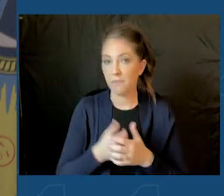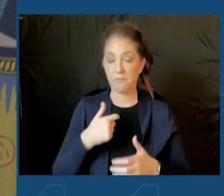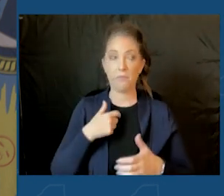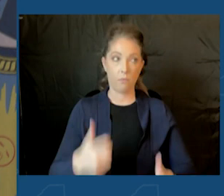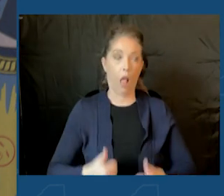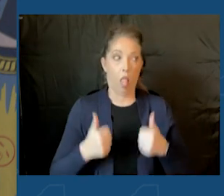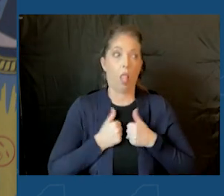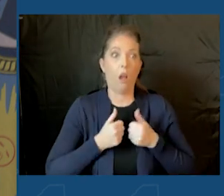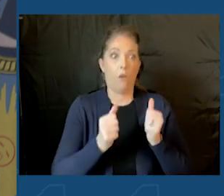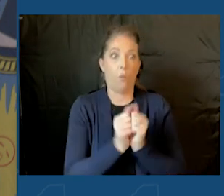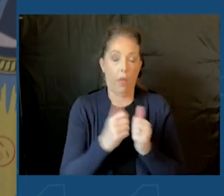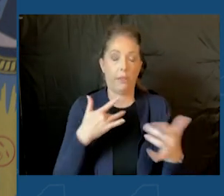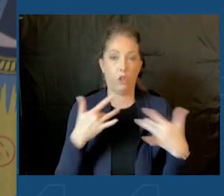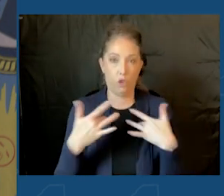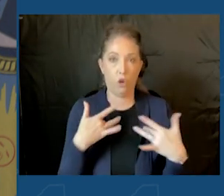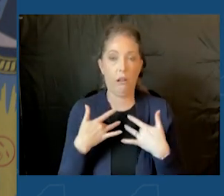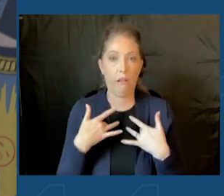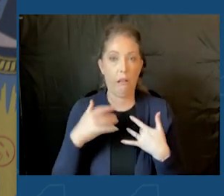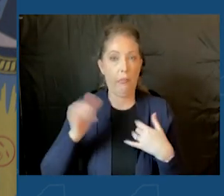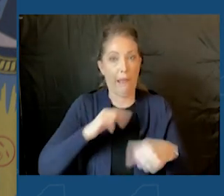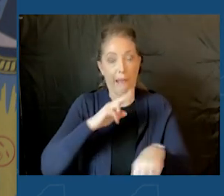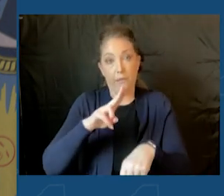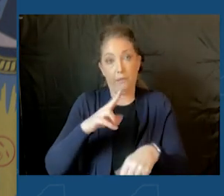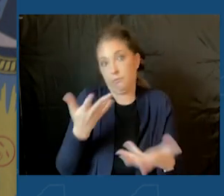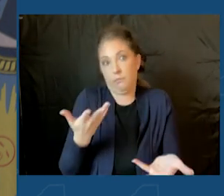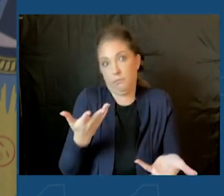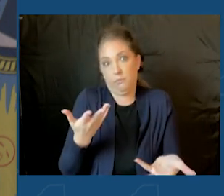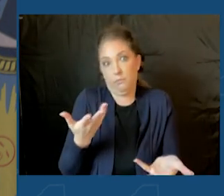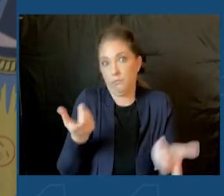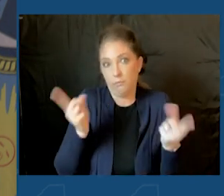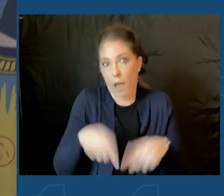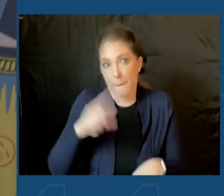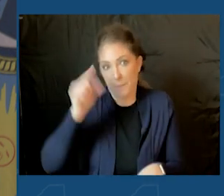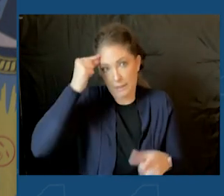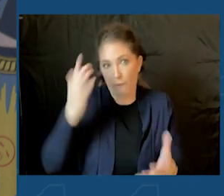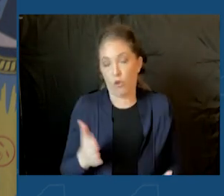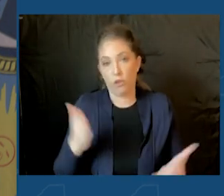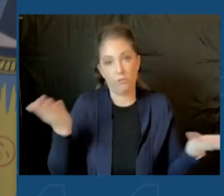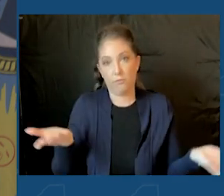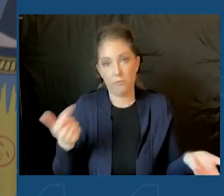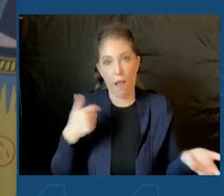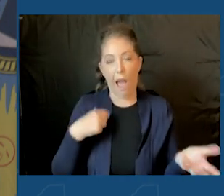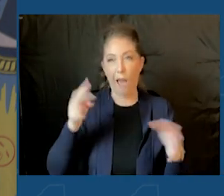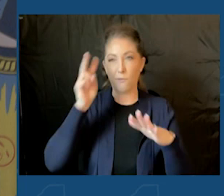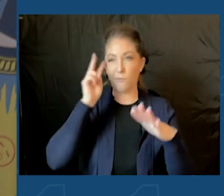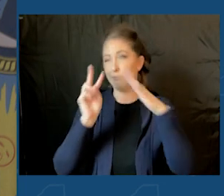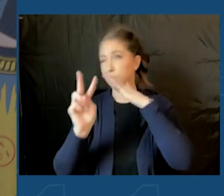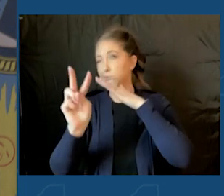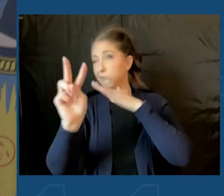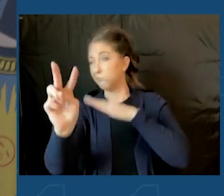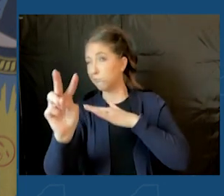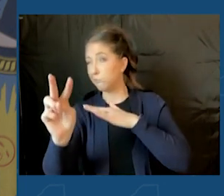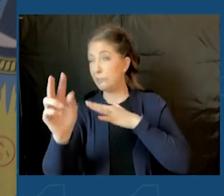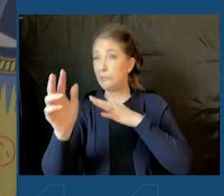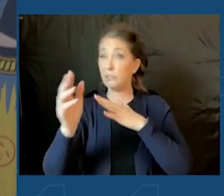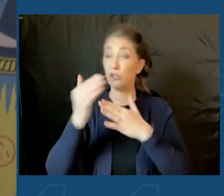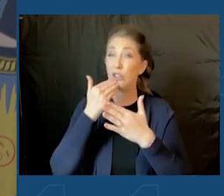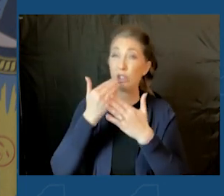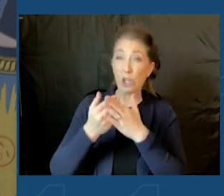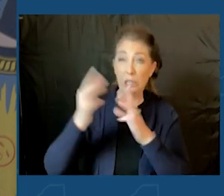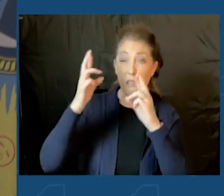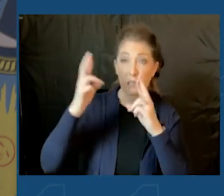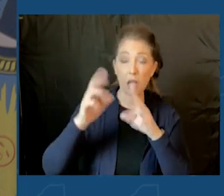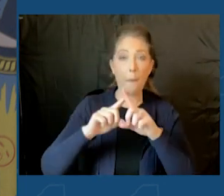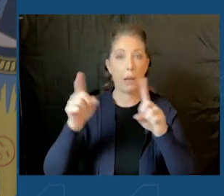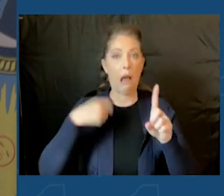concerns. That is the nature of being governor. You know, I always have this ability to see down the road of things going well, but I have to be always